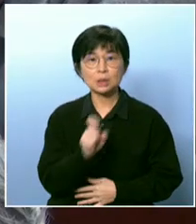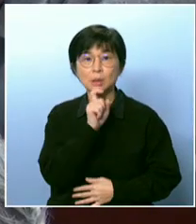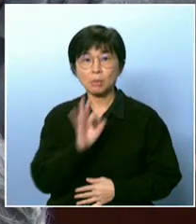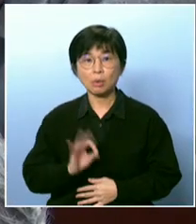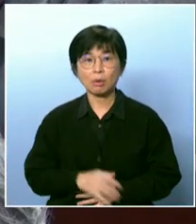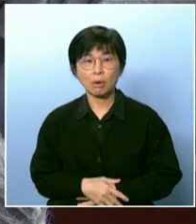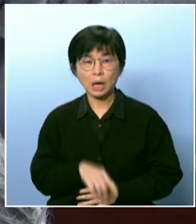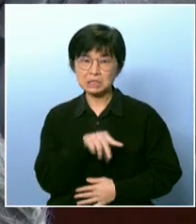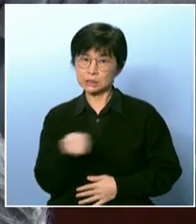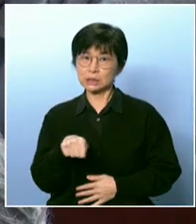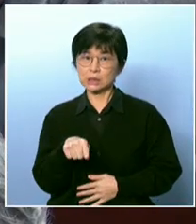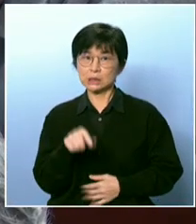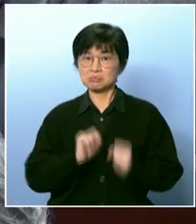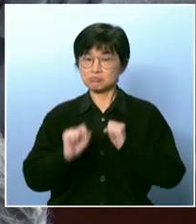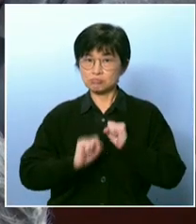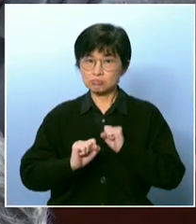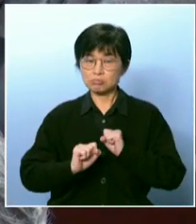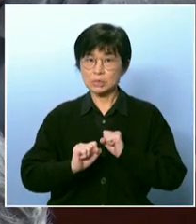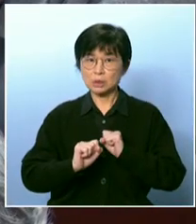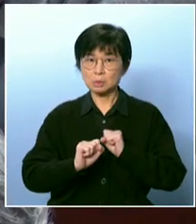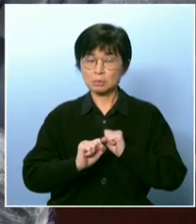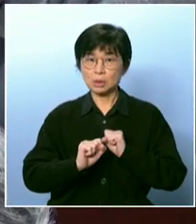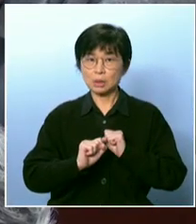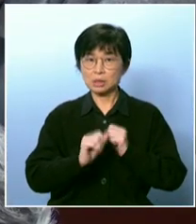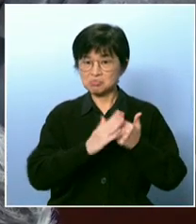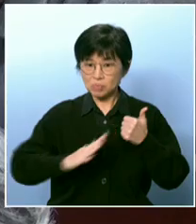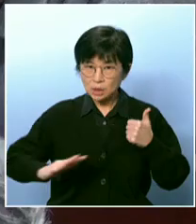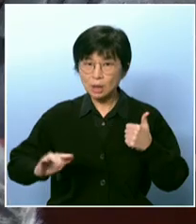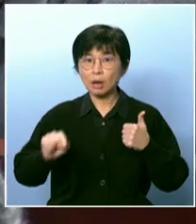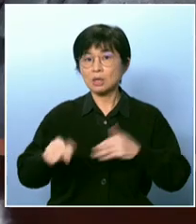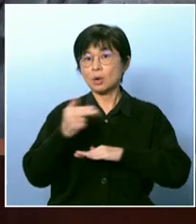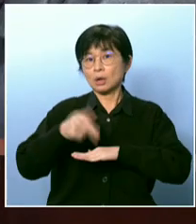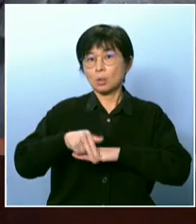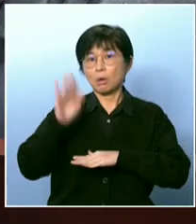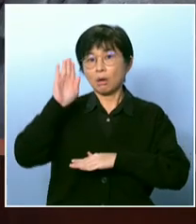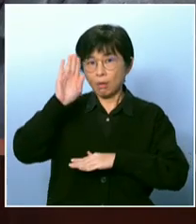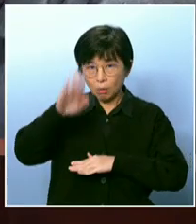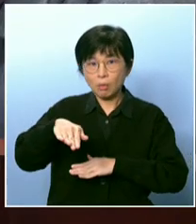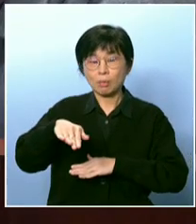in secondary schools, whether there are changes in their family circumstances?